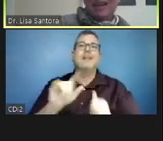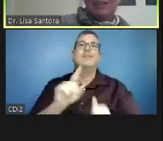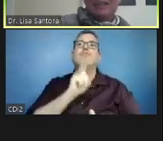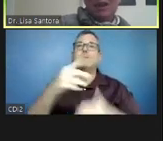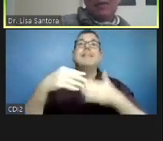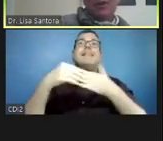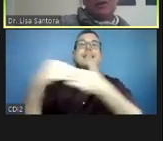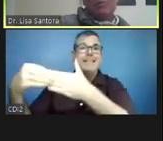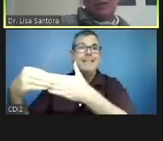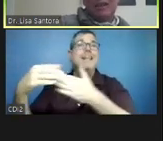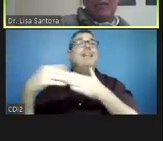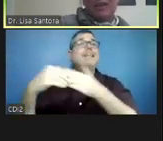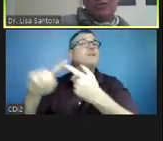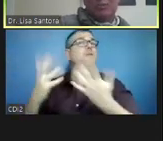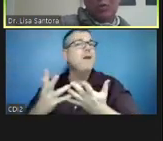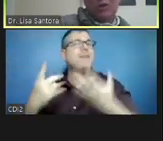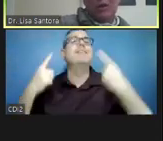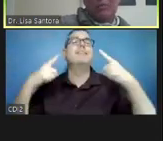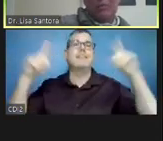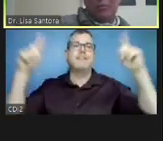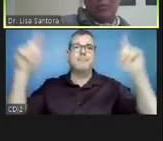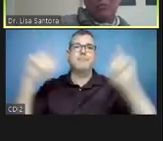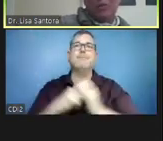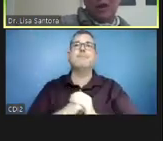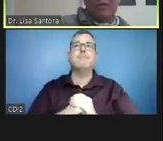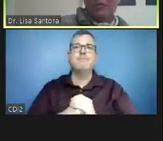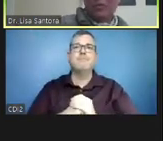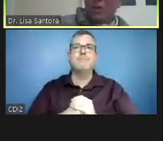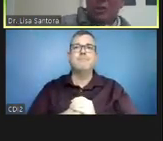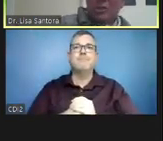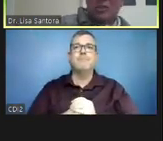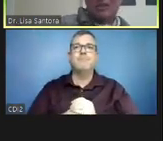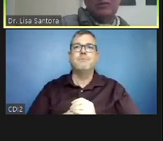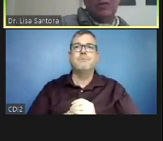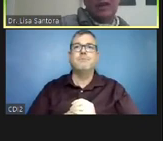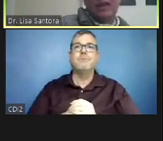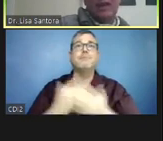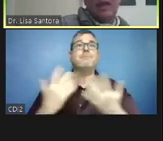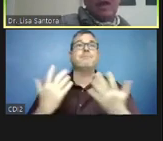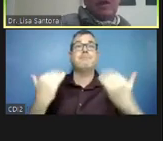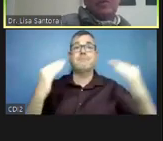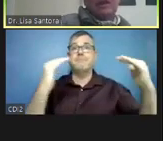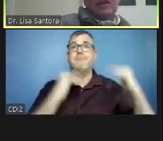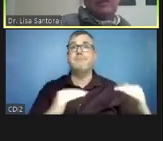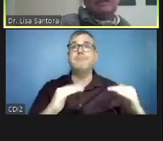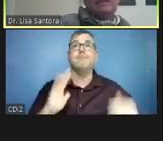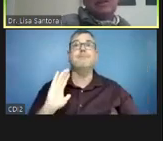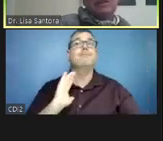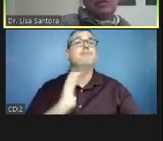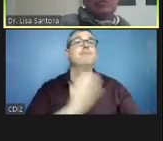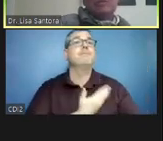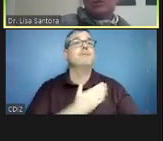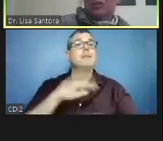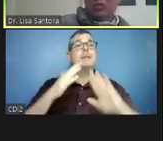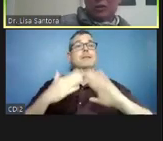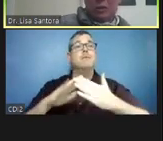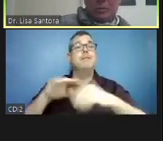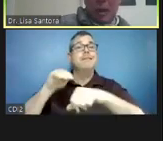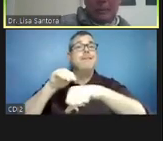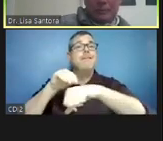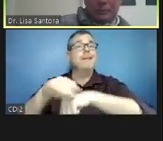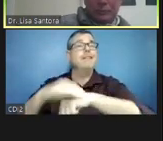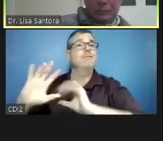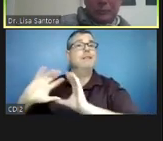And lastly, our community advisory board, we will have a full launch this Friday. But this is, I think it was mentioned